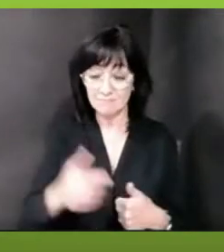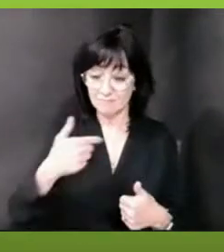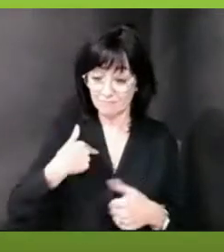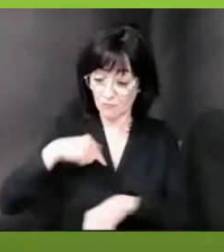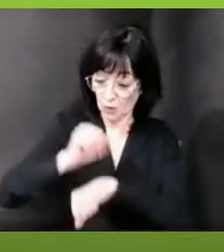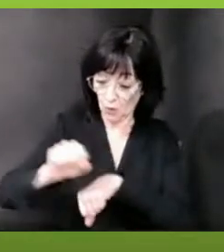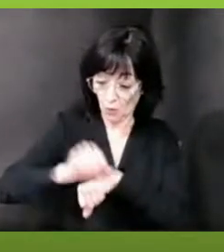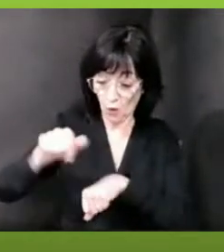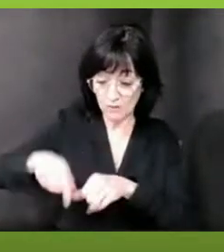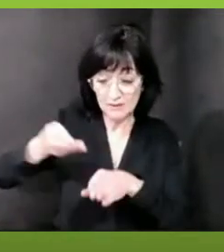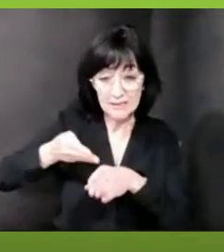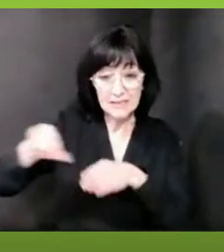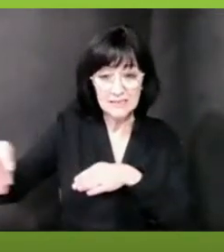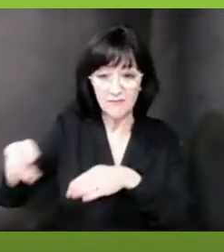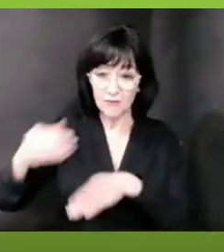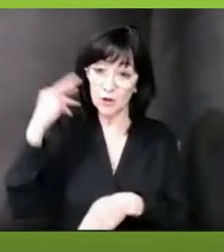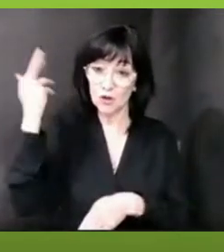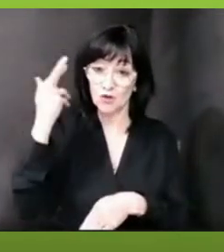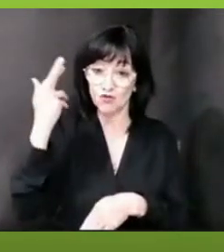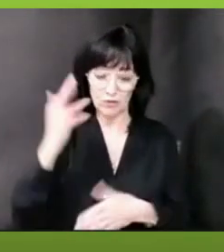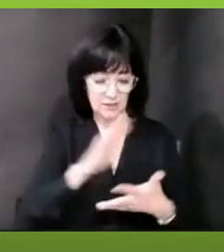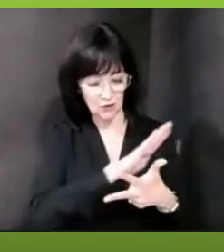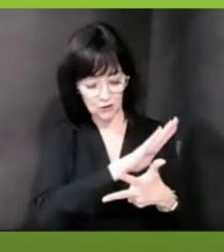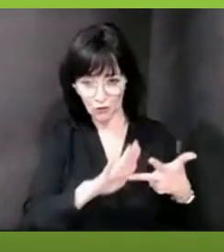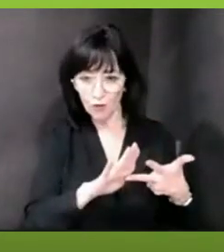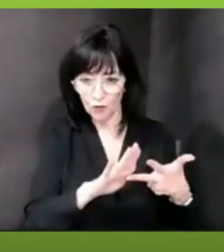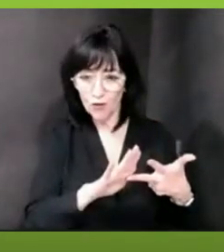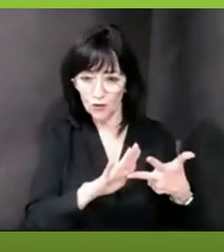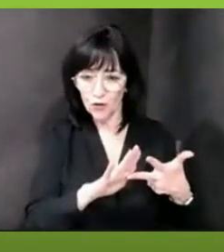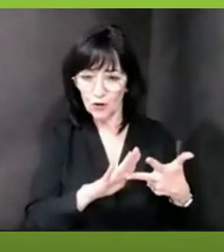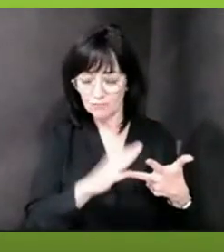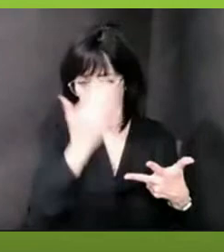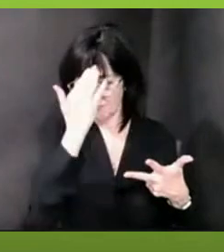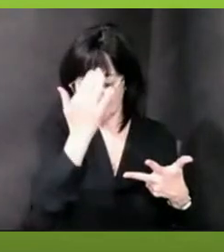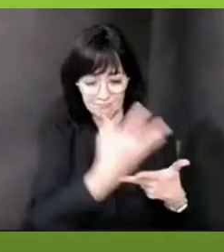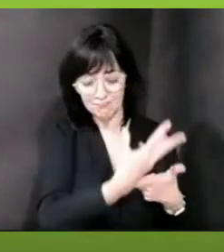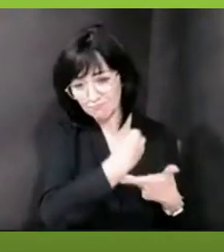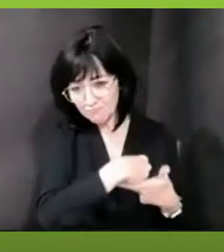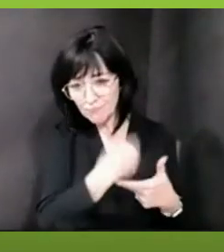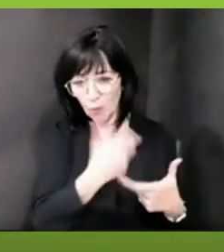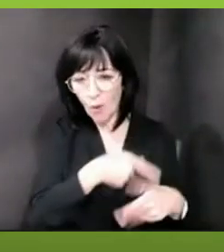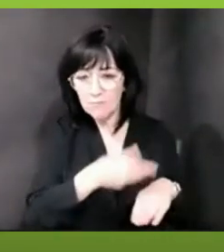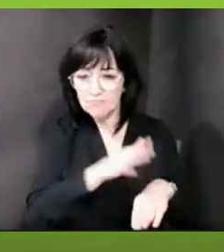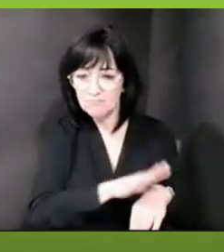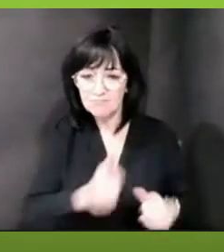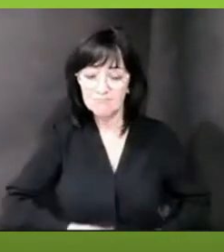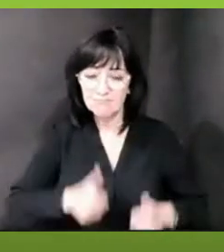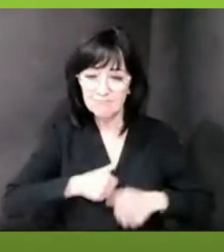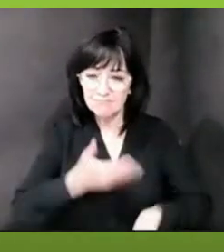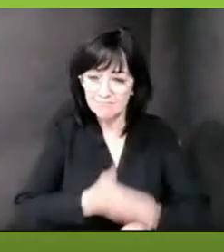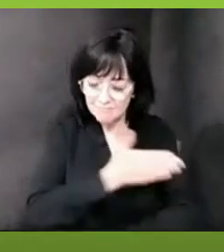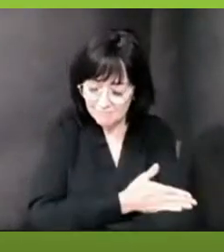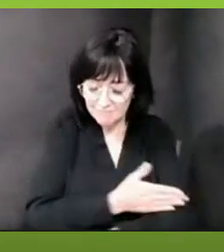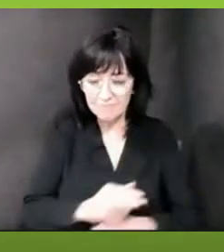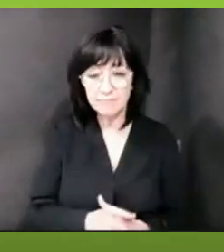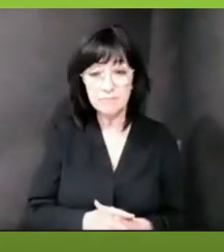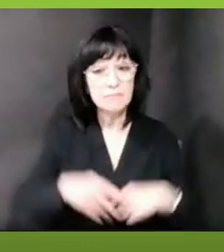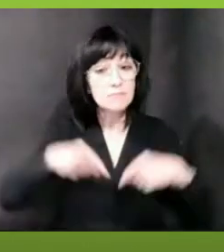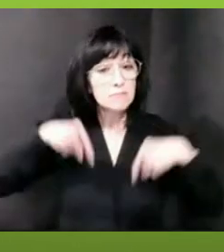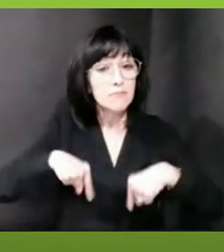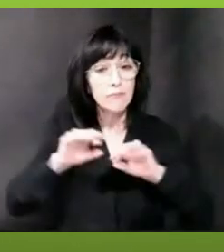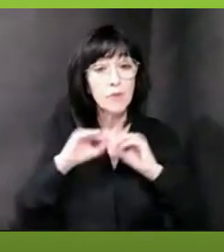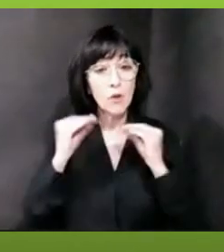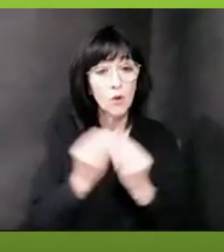executive director of Champions for Children's Mental Health. We are a nonprofit family-run